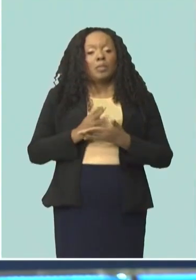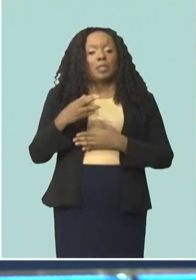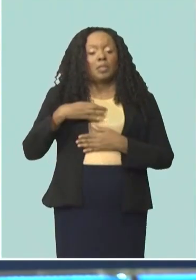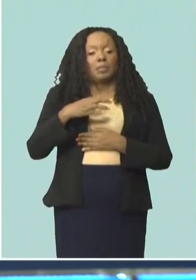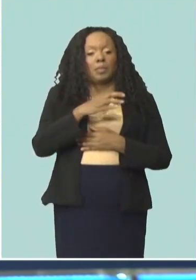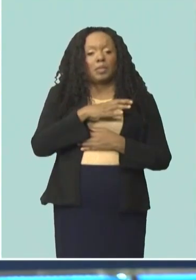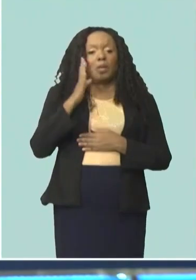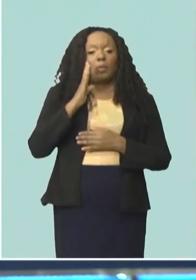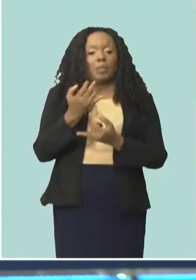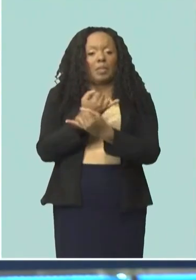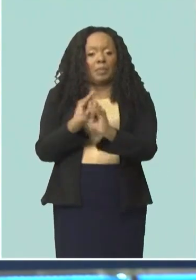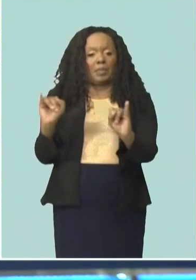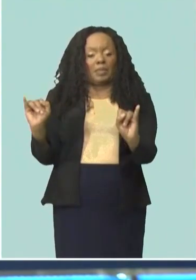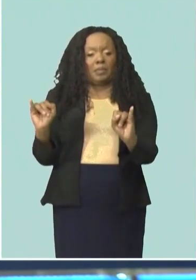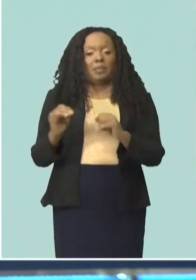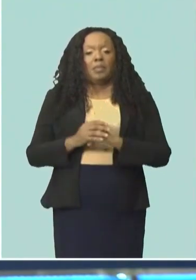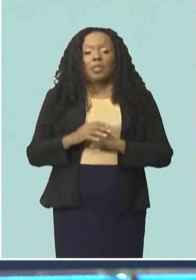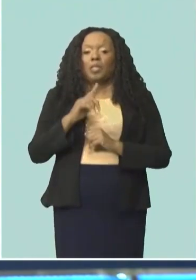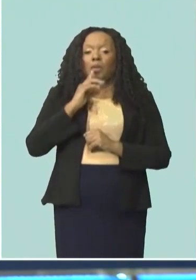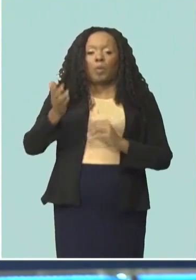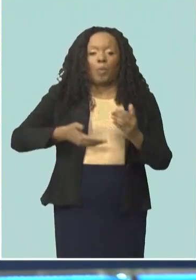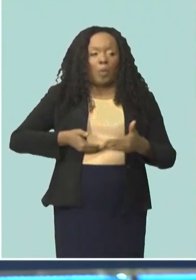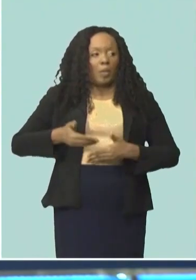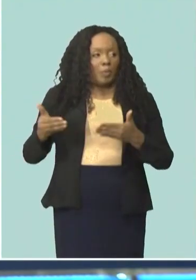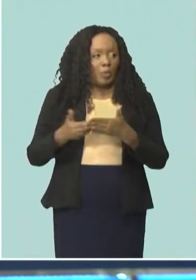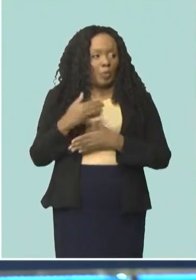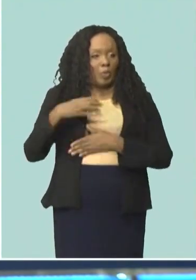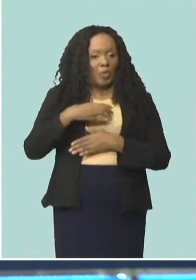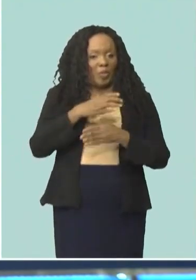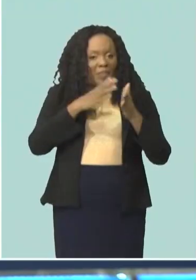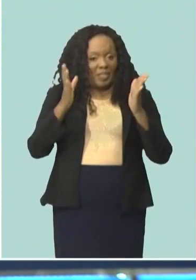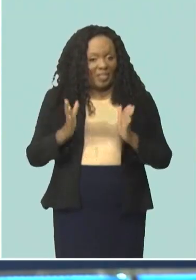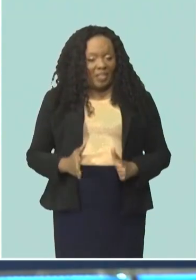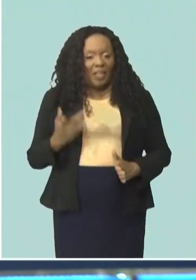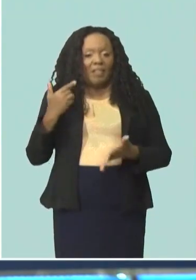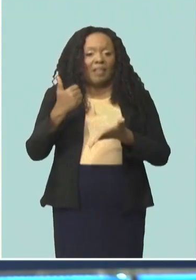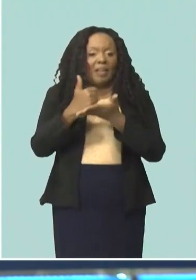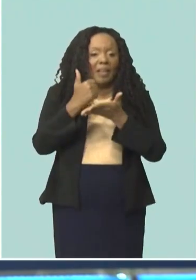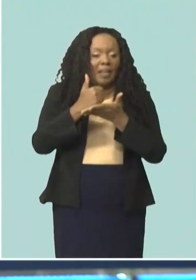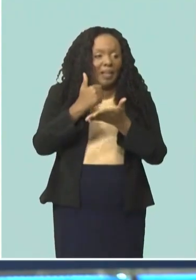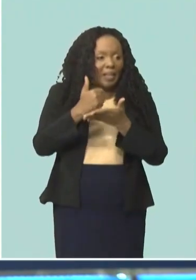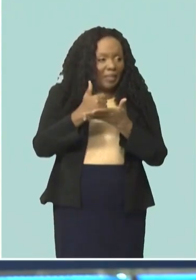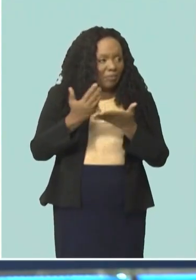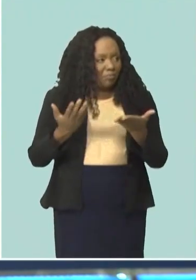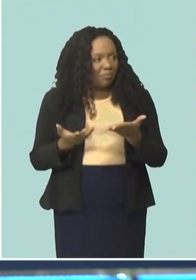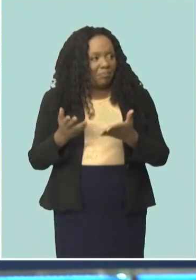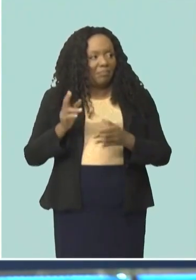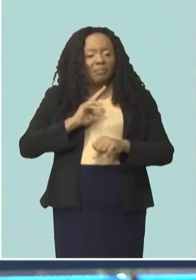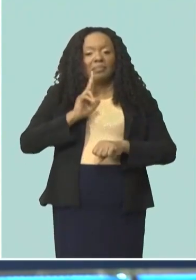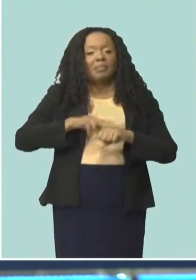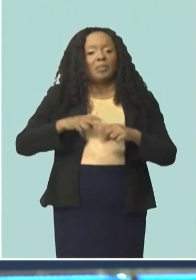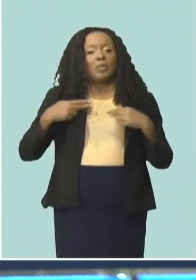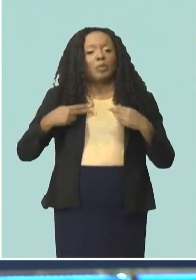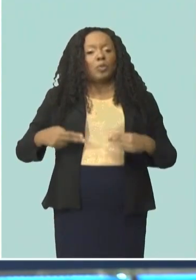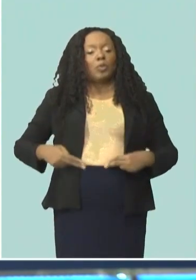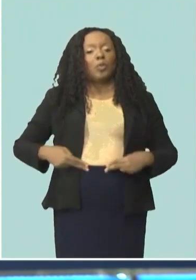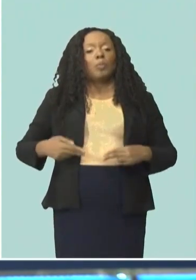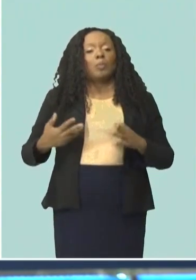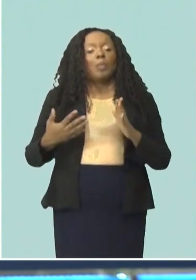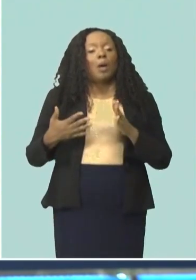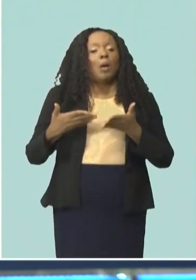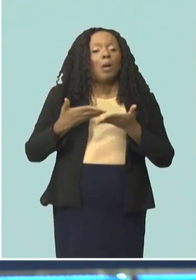will operate independently, and she welcomed the Commissioner's role in helping to shape a national human rights